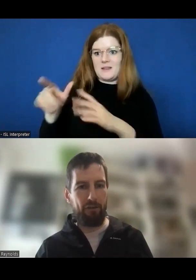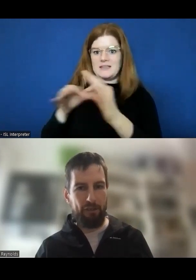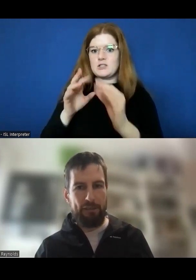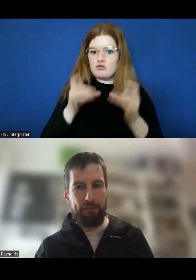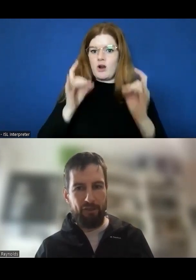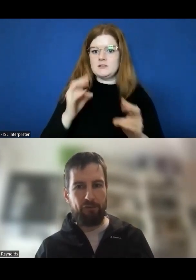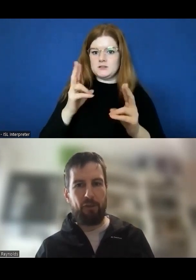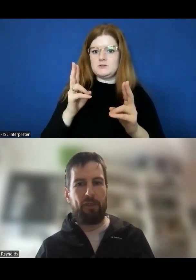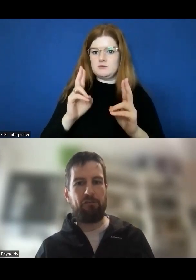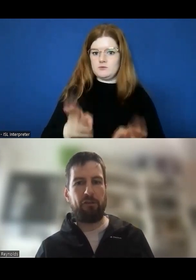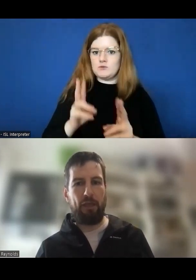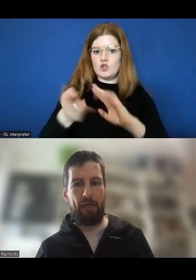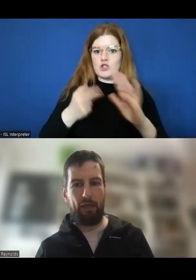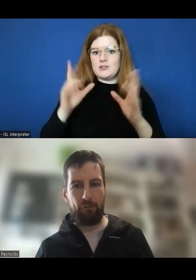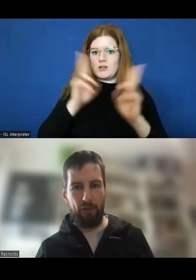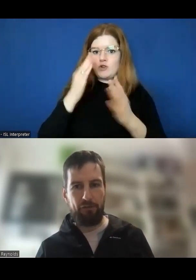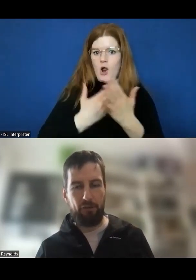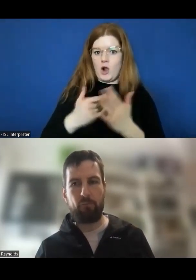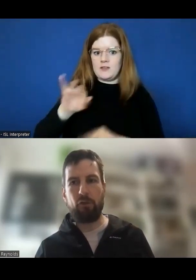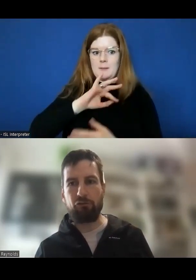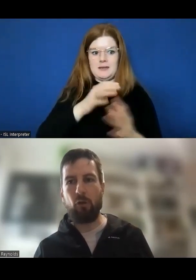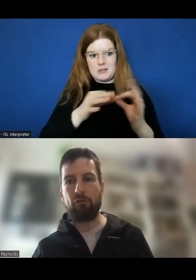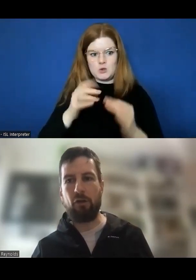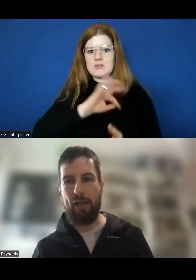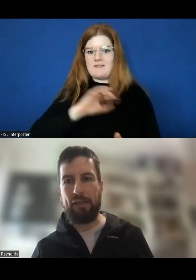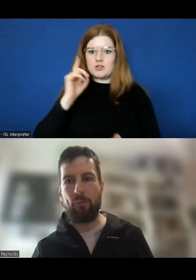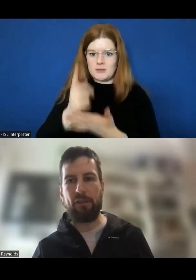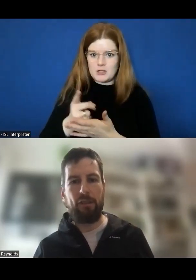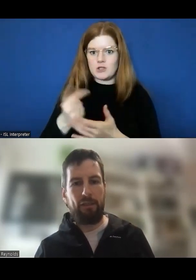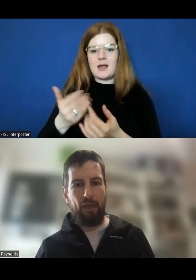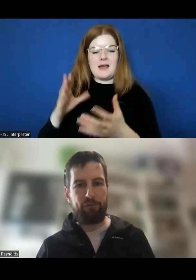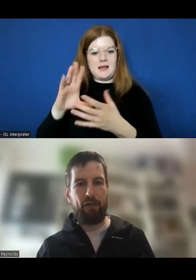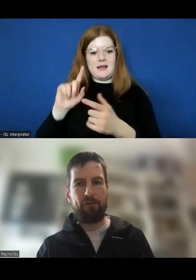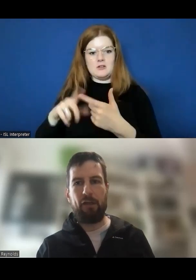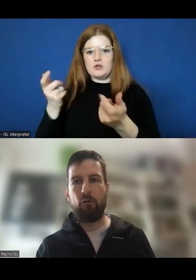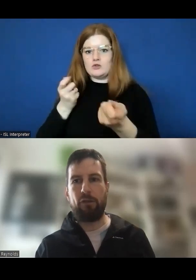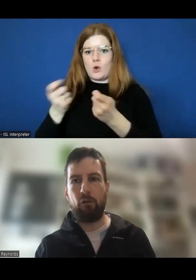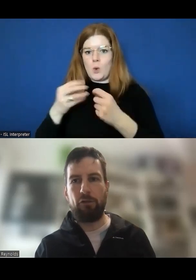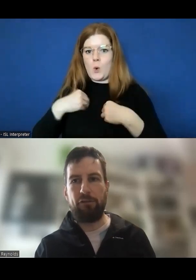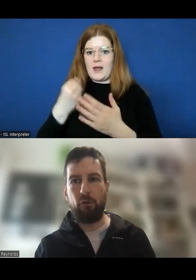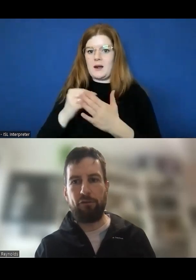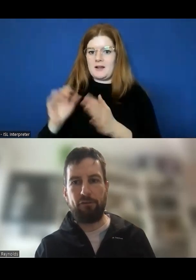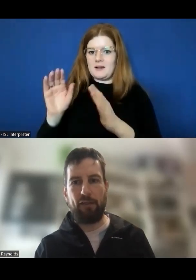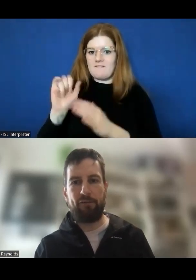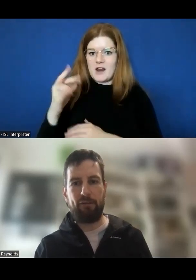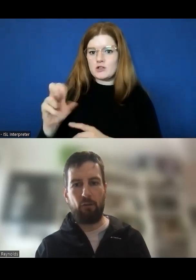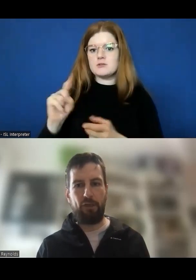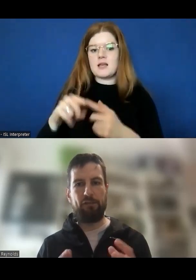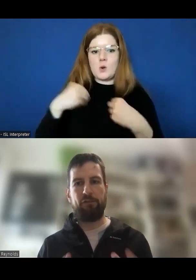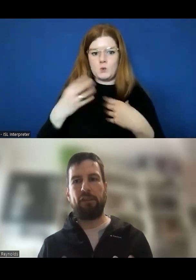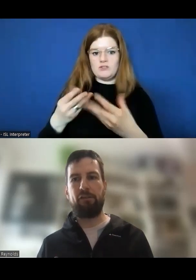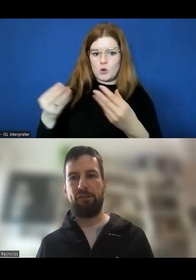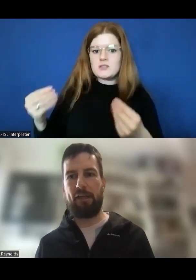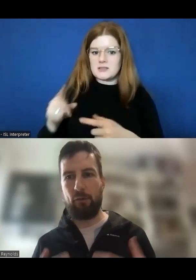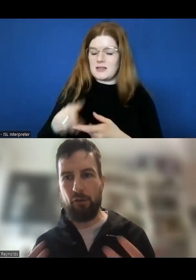part of their self-determination, as part of their control over their own economic affairs and over their own resources. That's, you know,